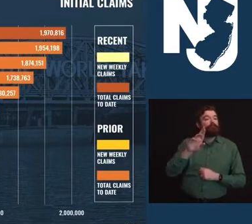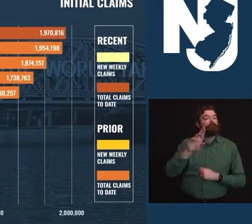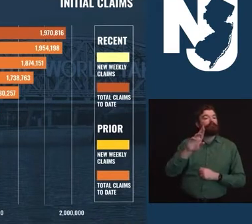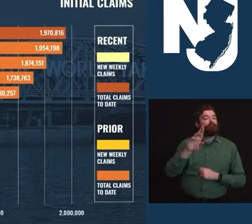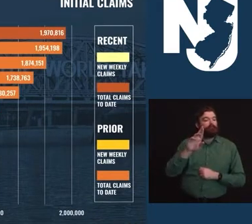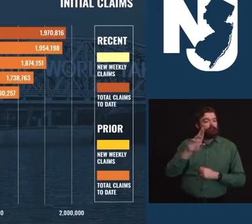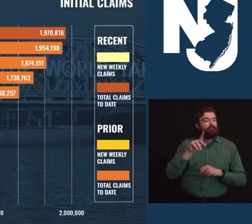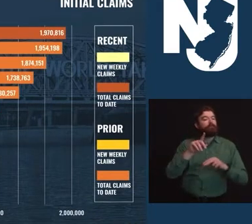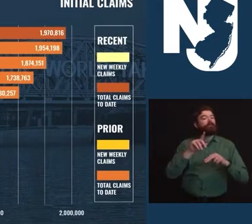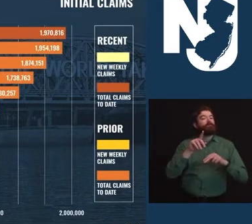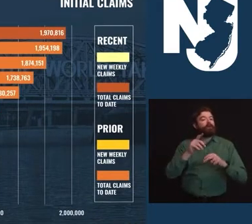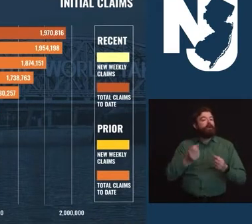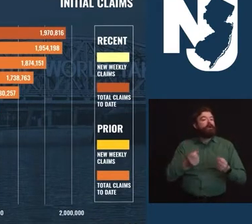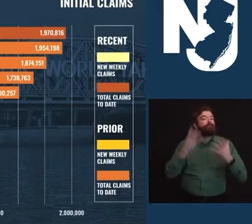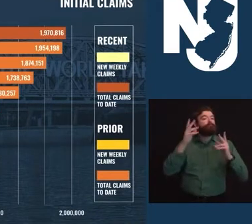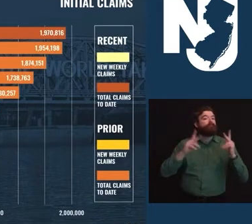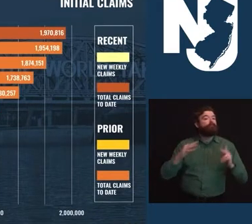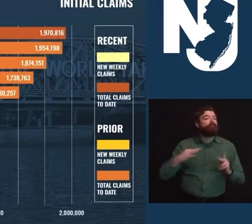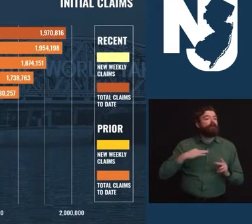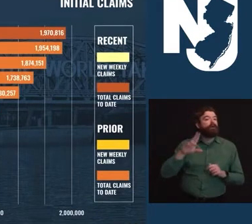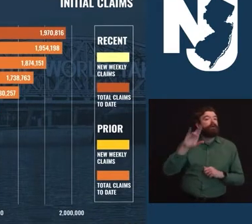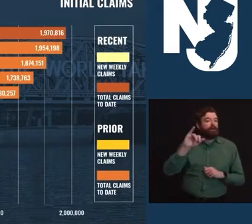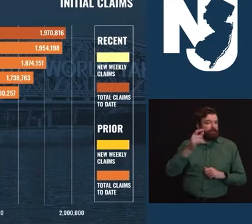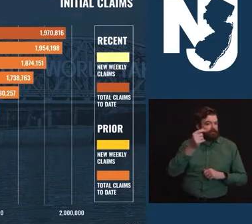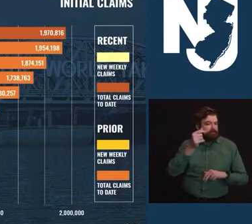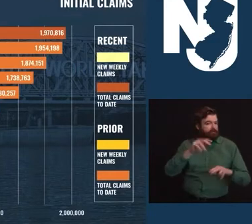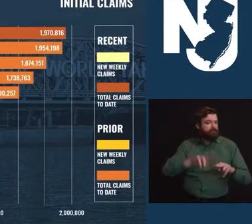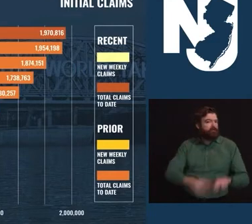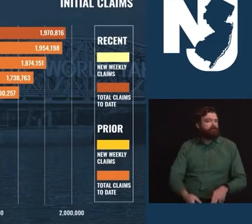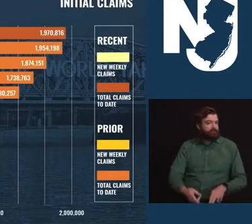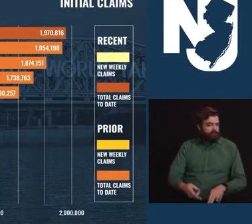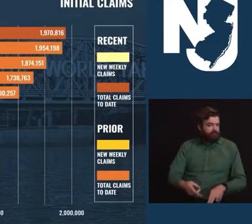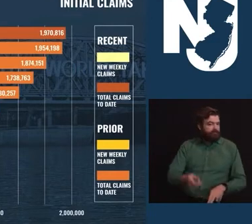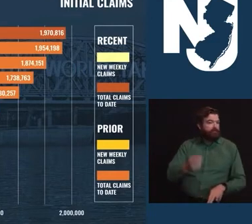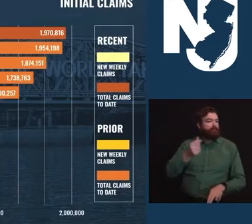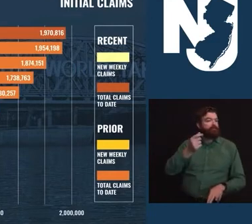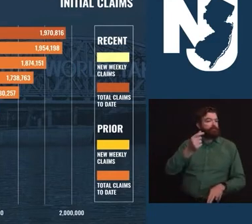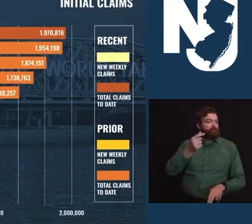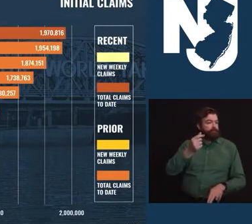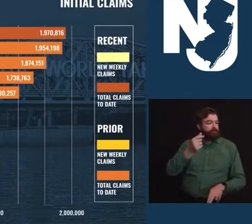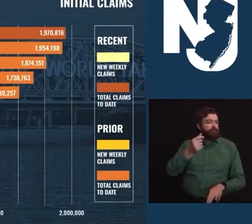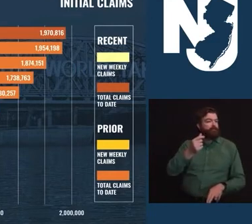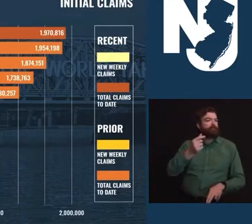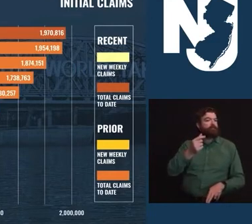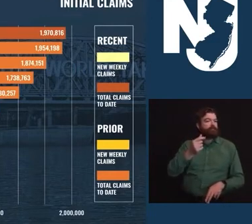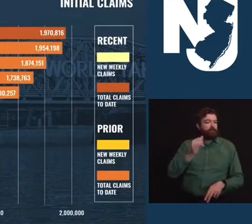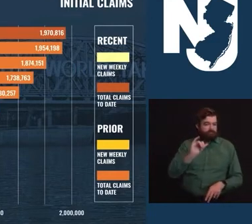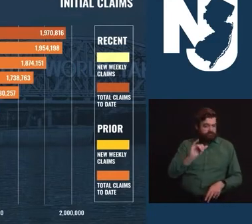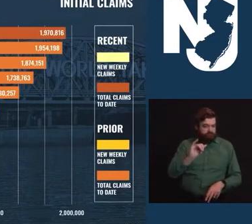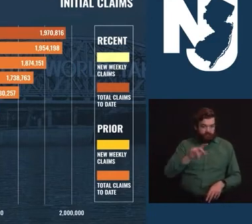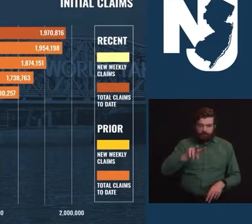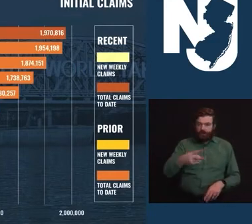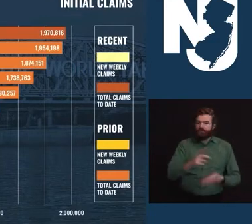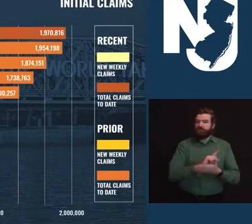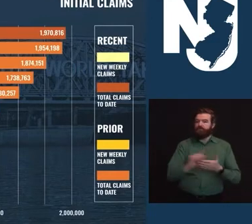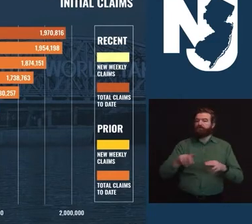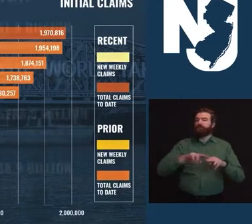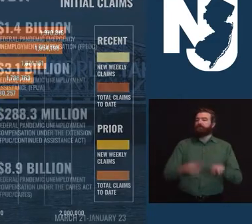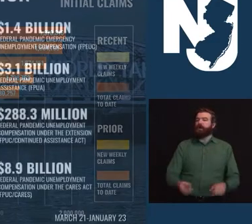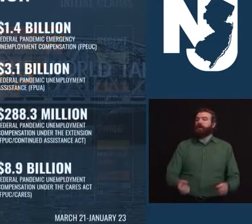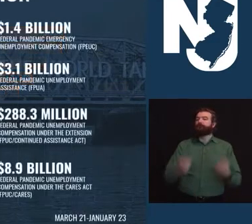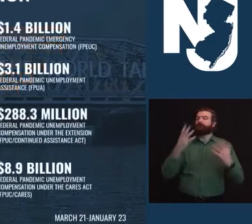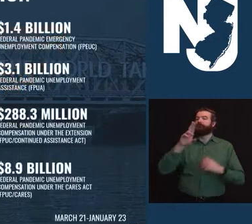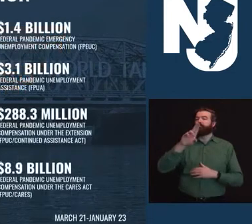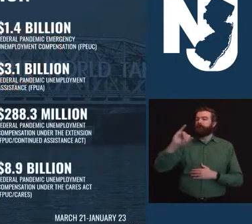decrease of initial unemployment filings. This marks the second consecutive week of decline in the number of initial filings. Additionally,